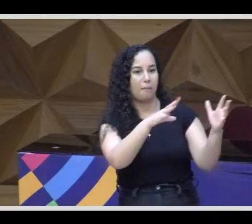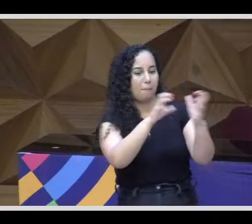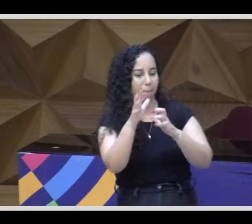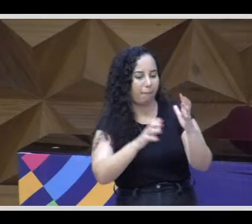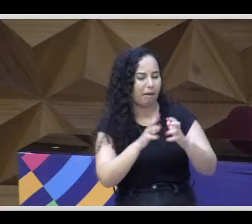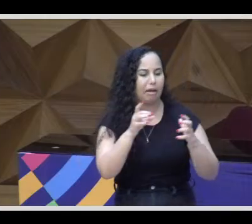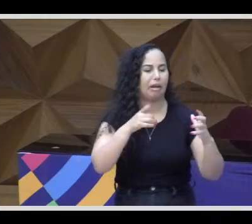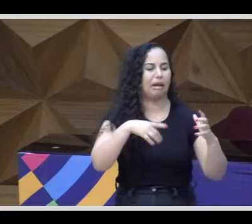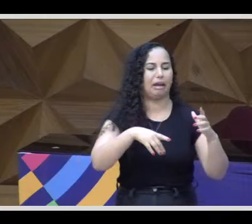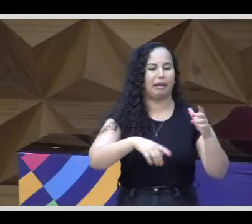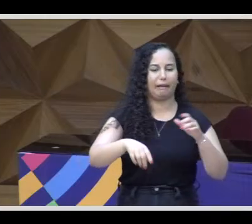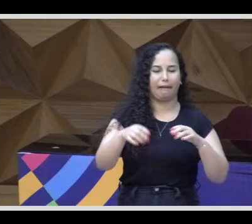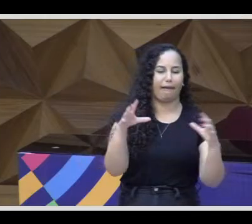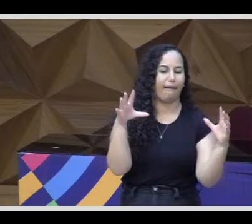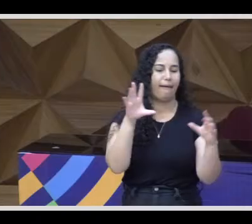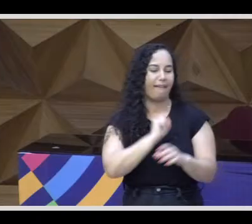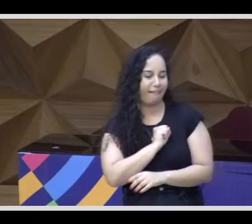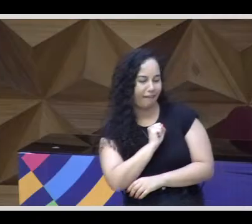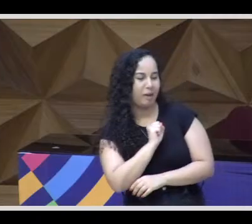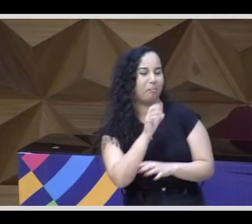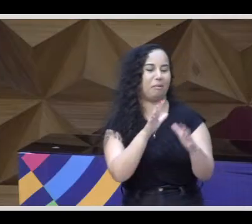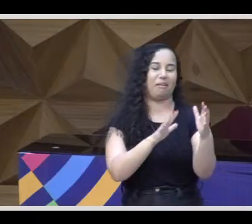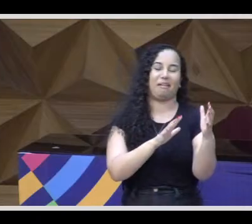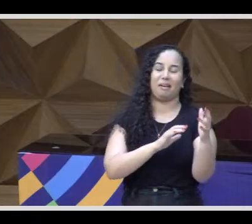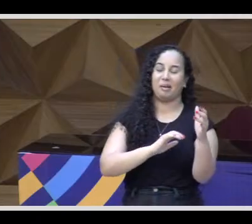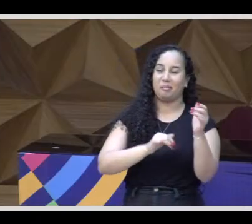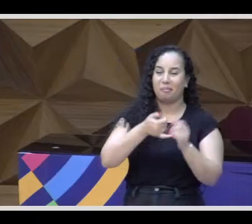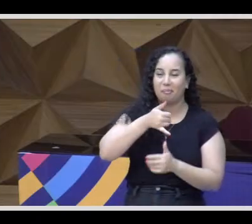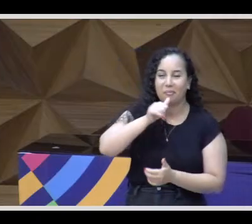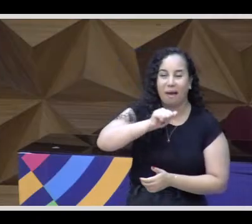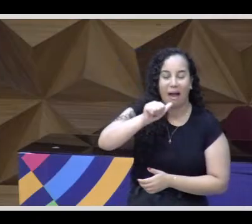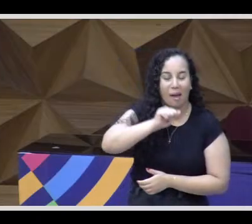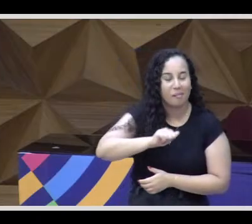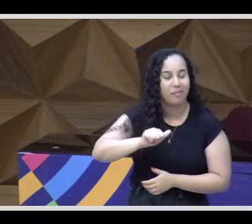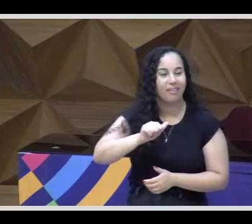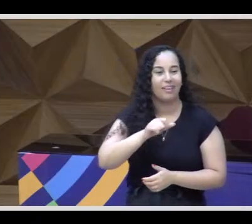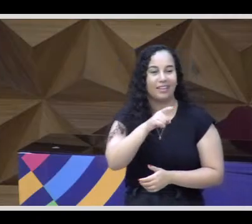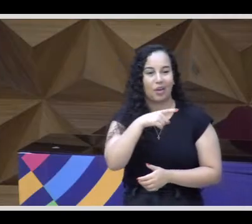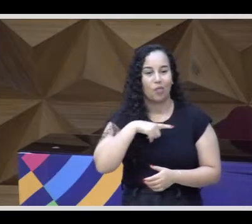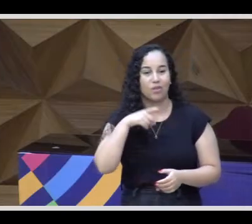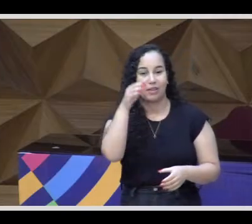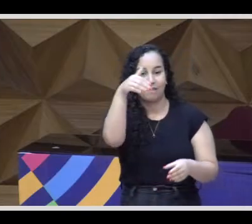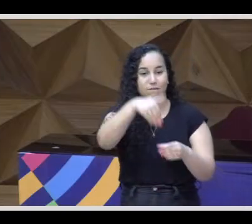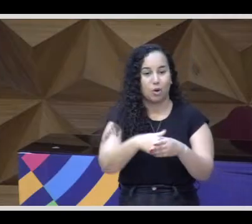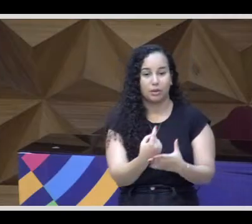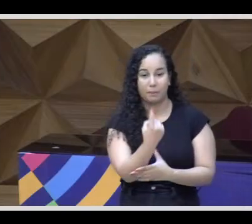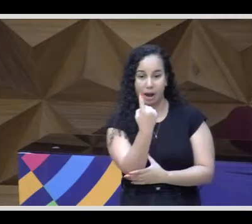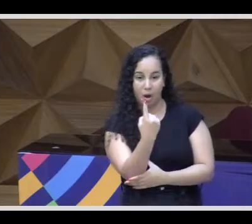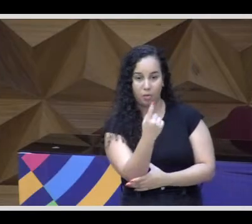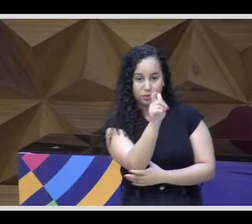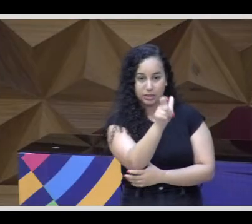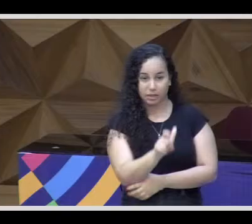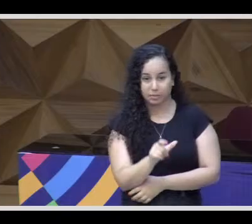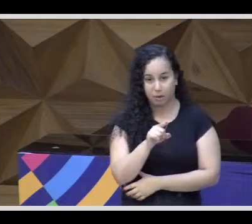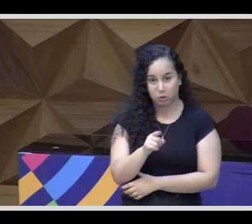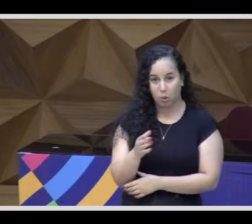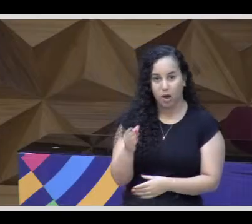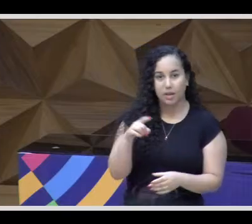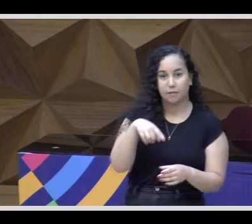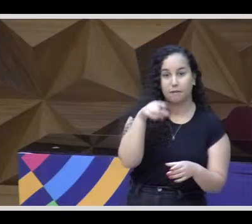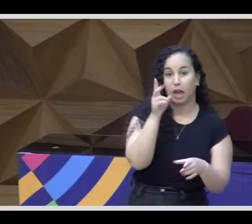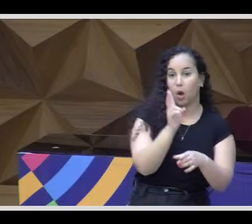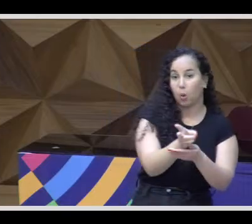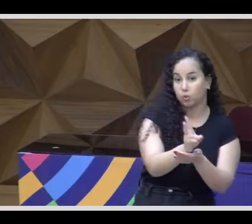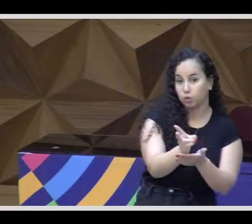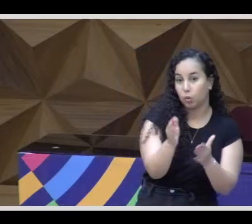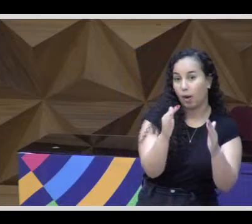they drink, all that. And every week, you have to vote for one of them to be in the house or out of the house.